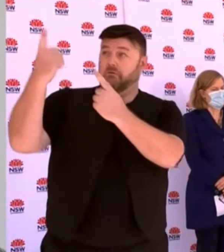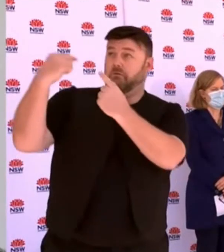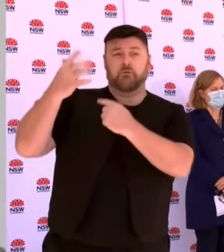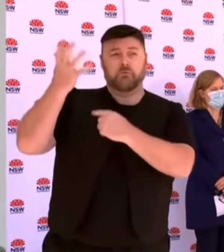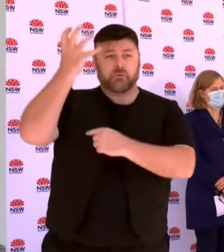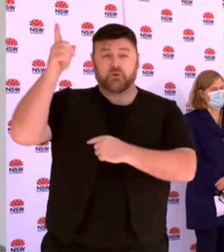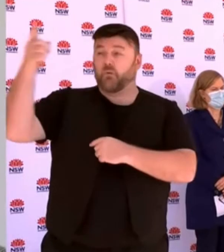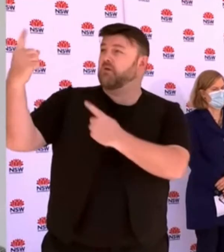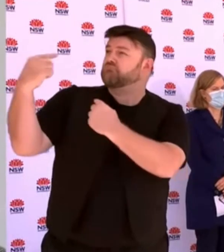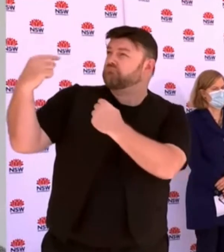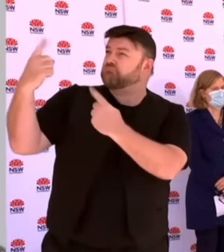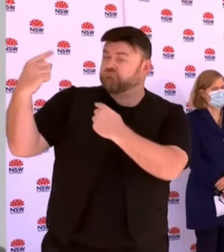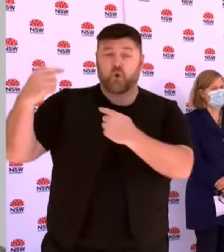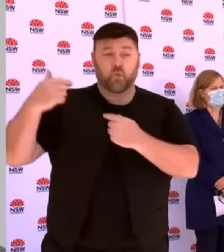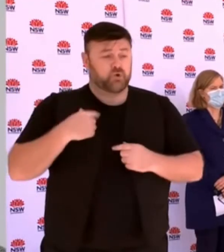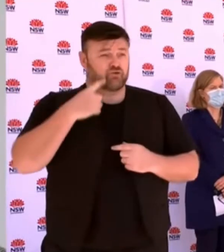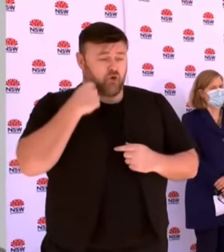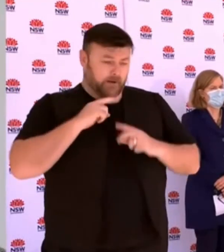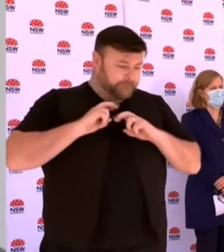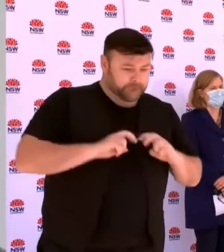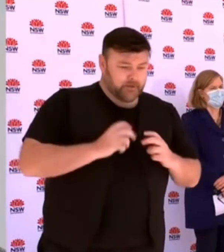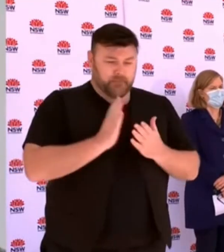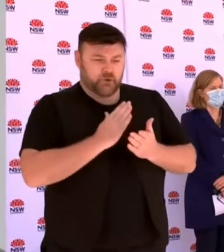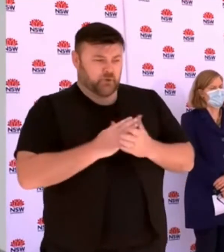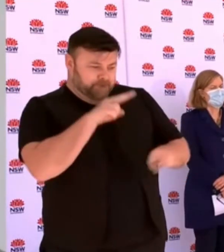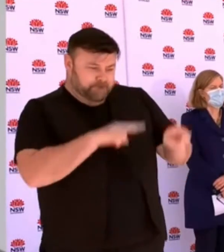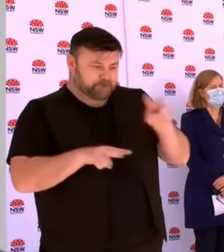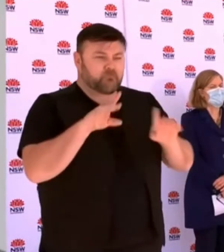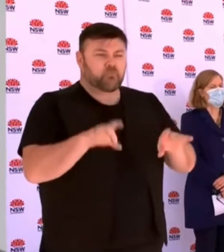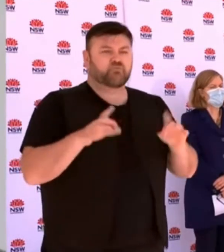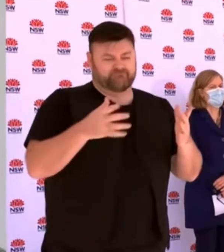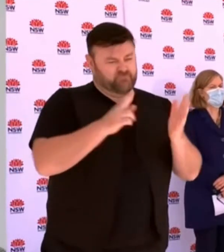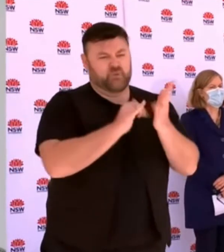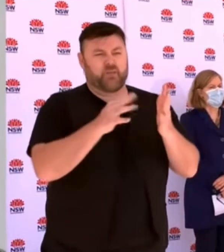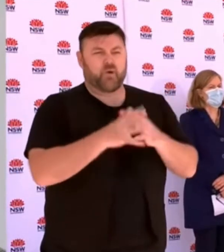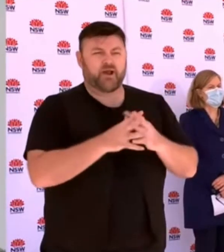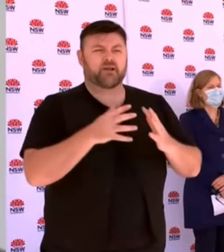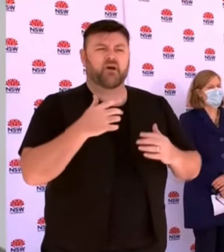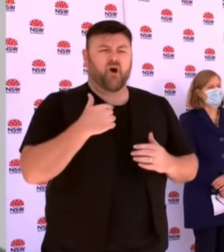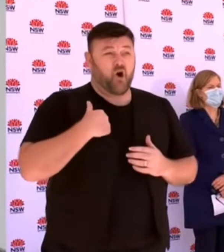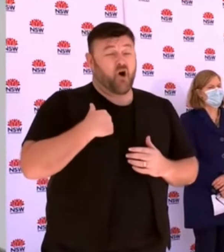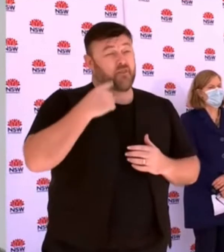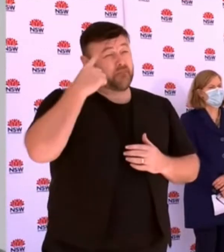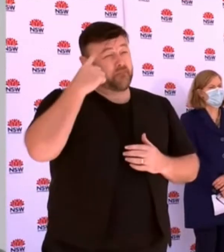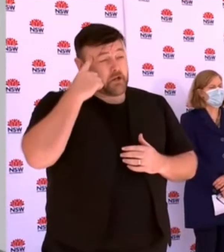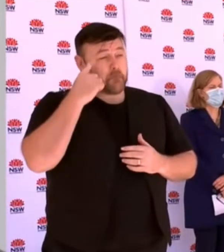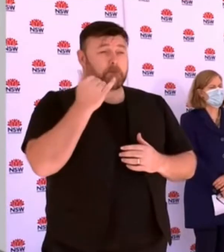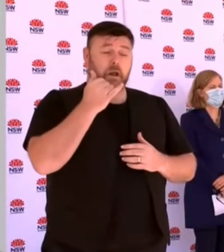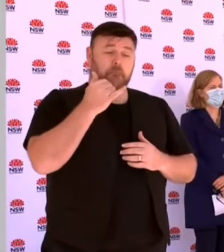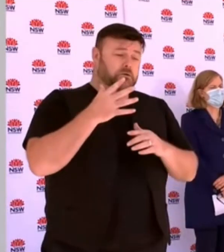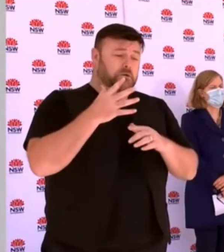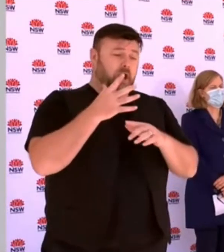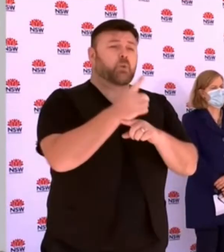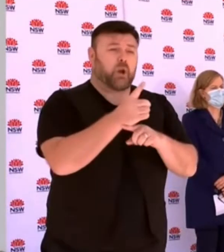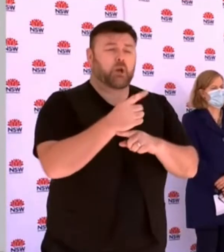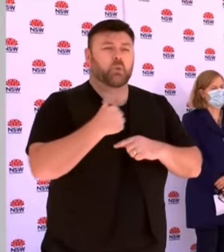obviously look for those opportunities to assess the situation. I anticipate that obviously